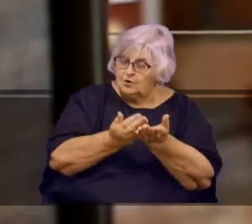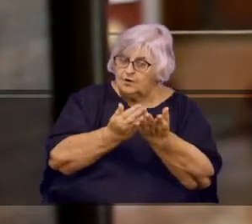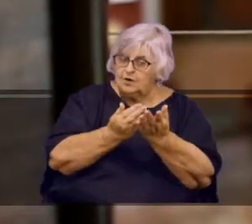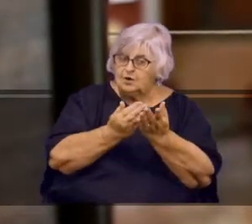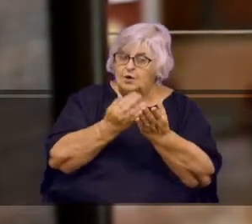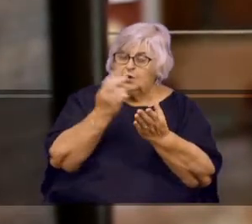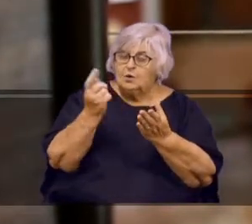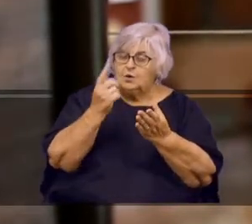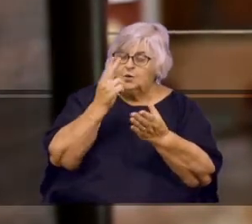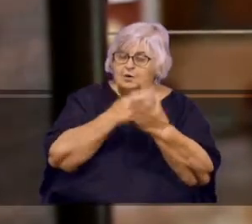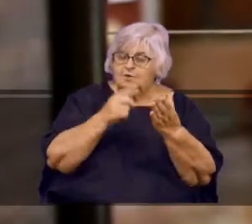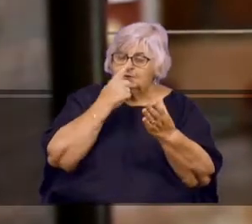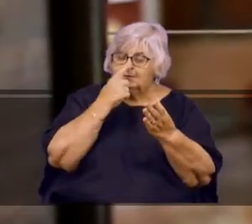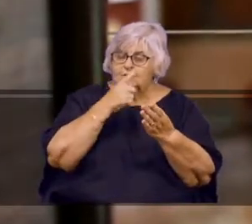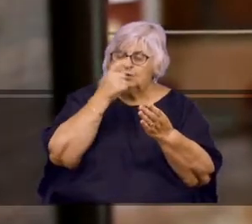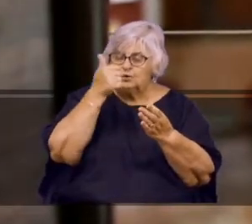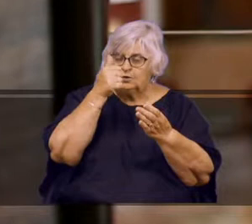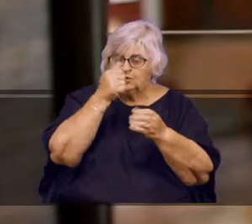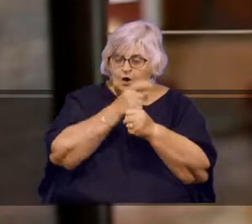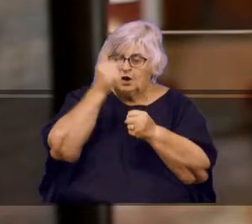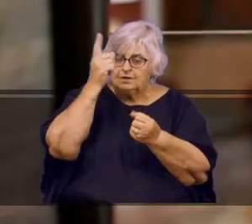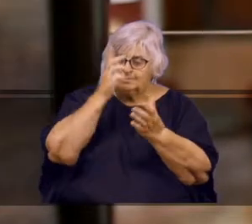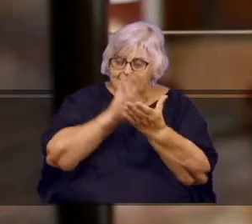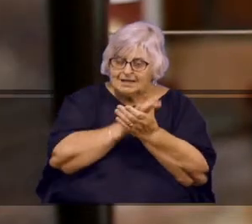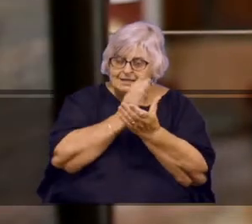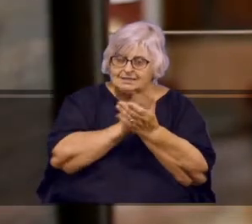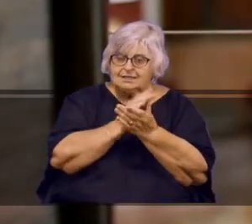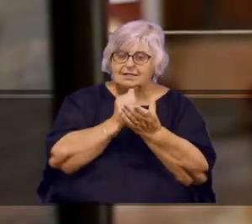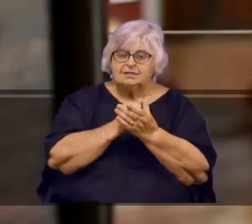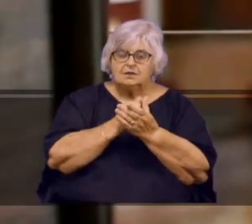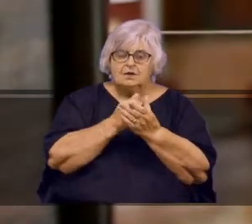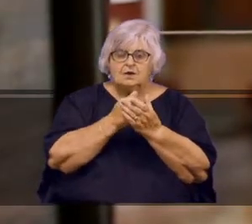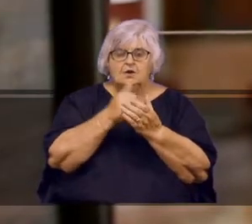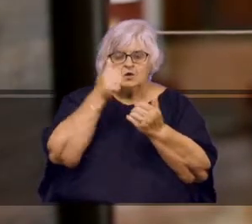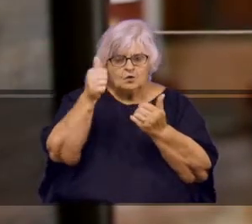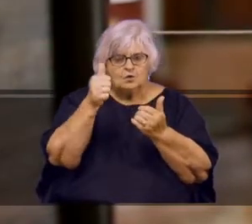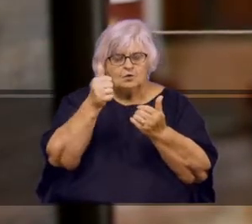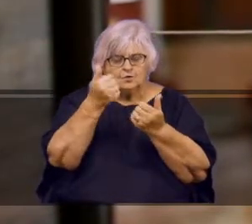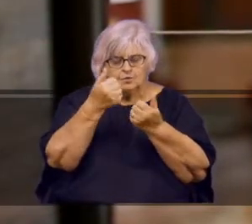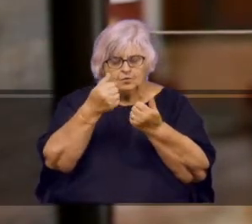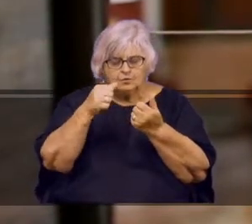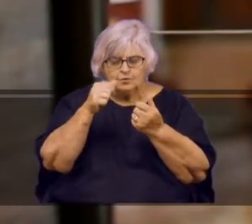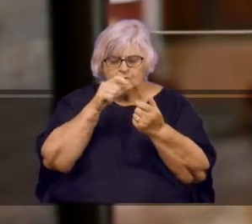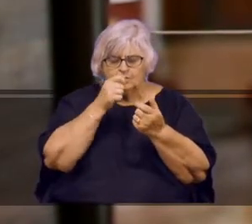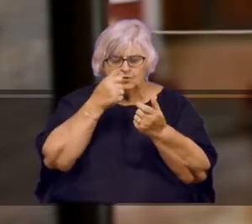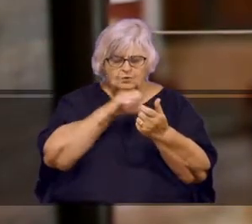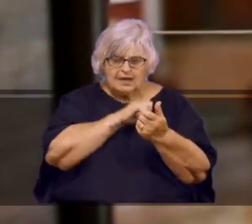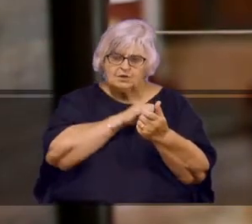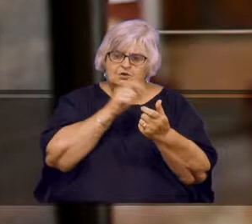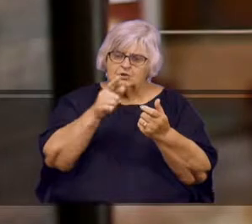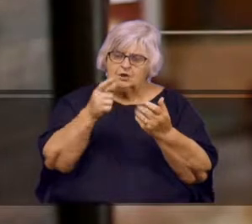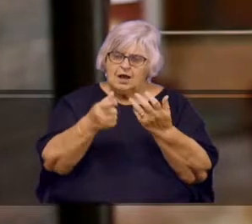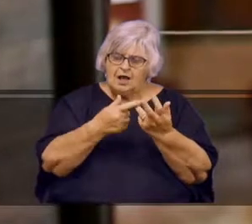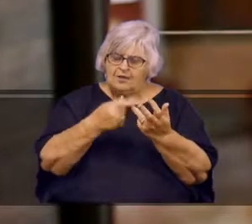with whom God is pleased. The first greeting, goodwill towards men, reminds us that through